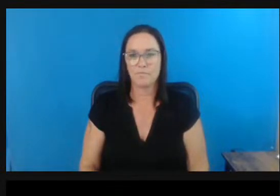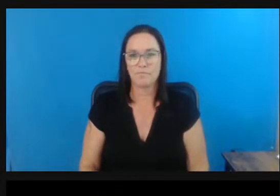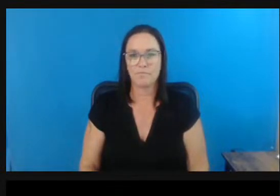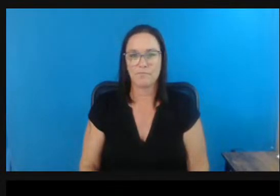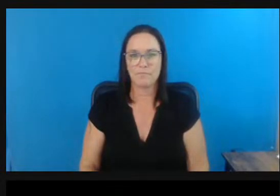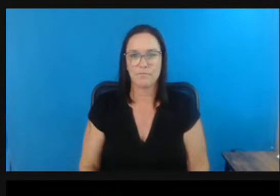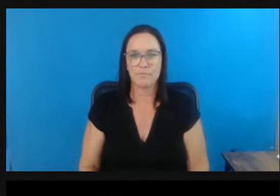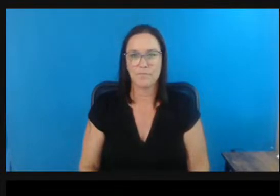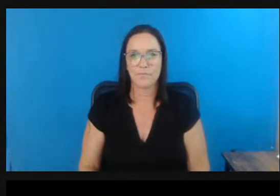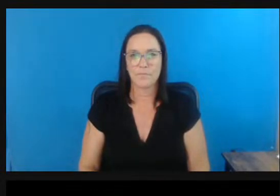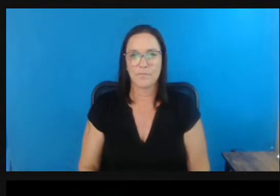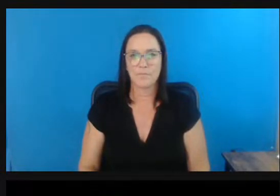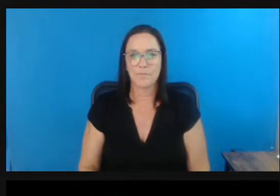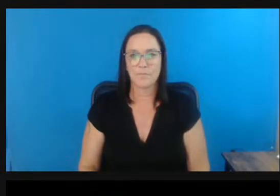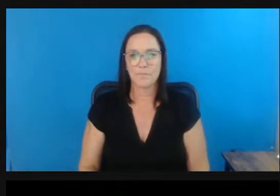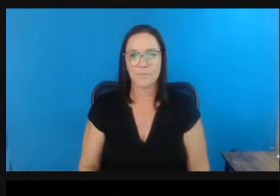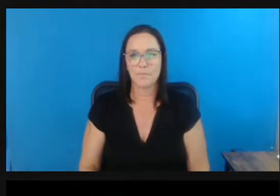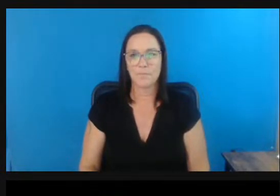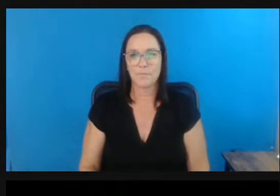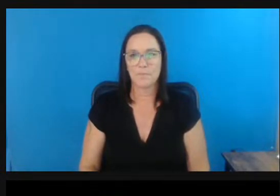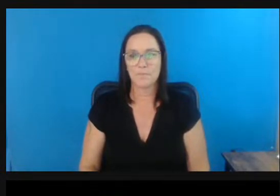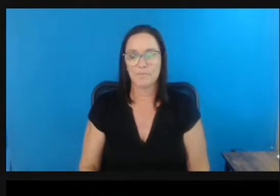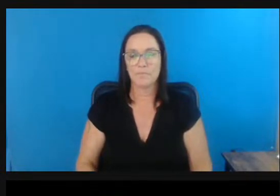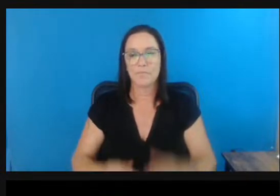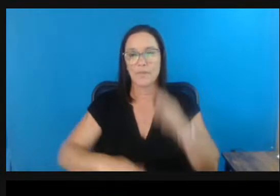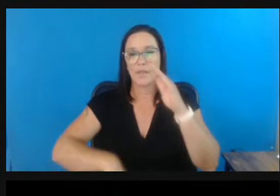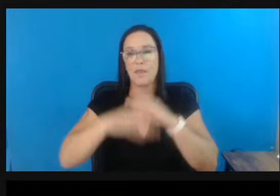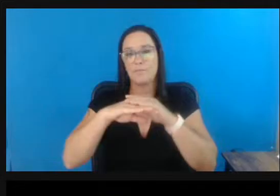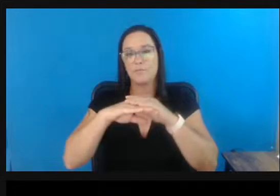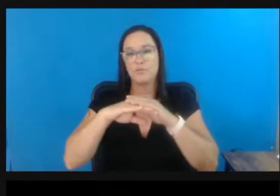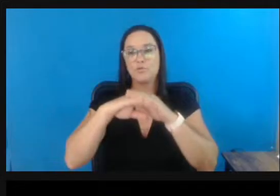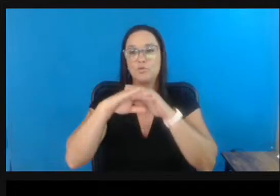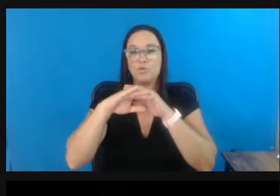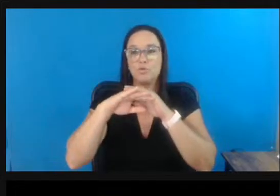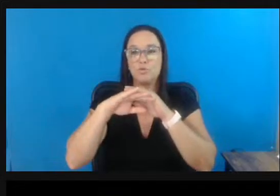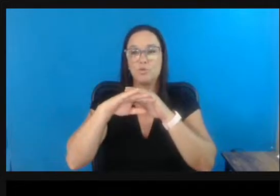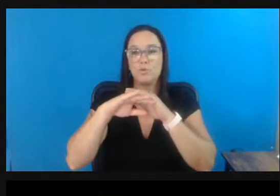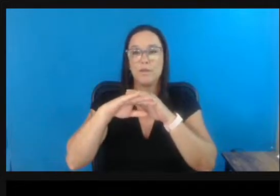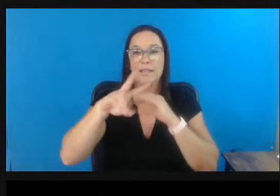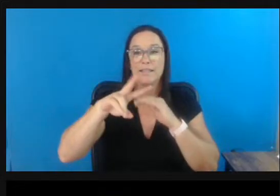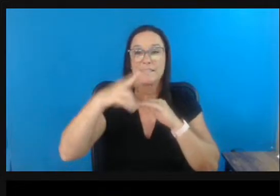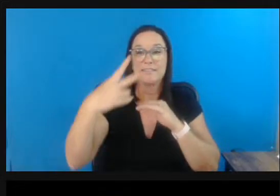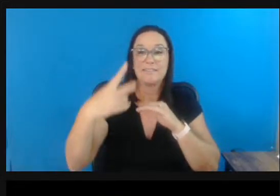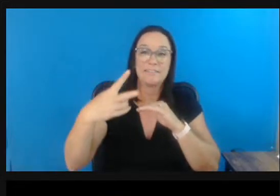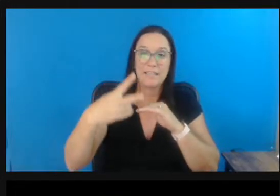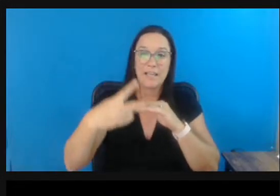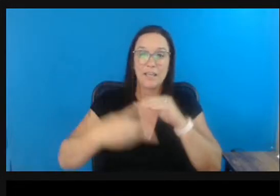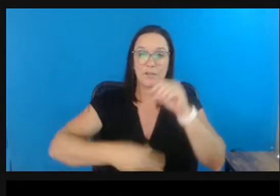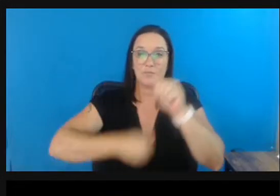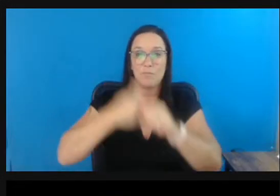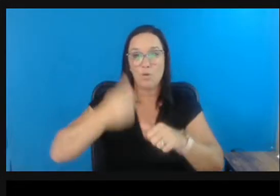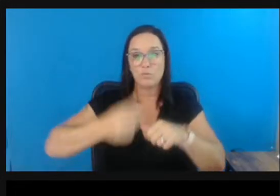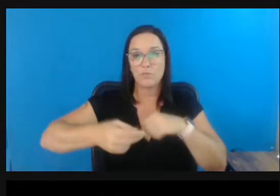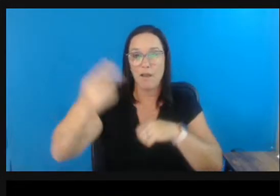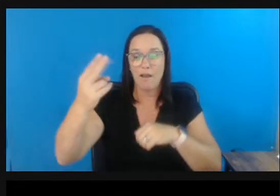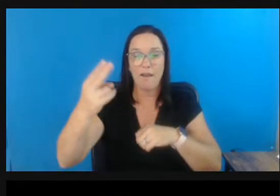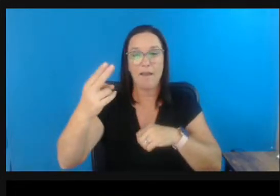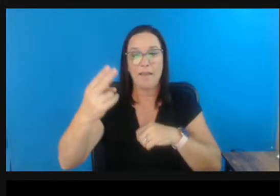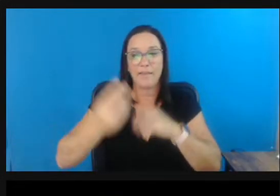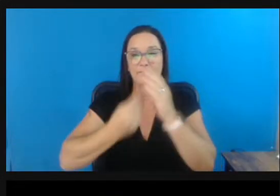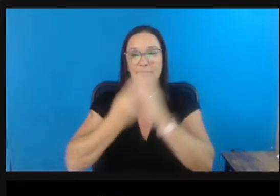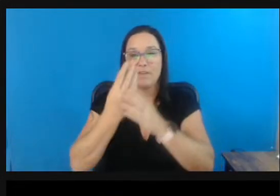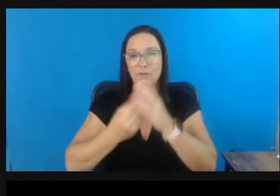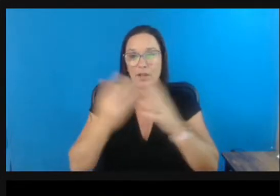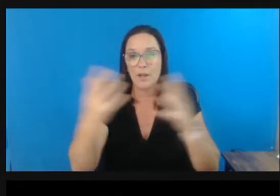So that's produced maximum fountain heights that are the second highest that we've seen thus far, matching